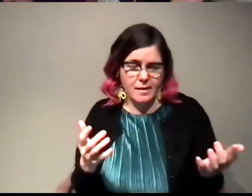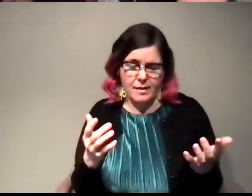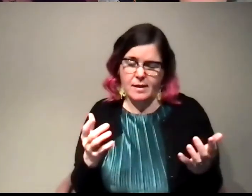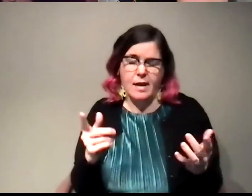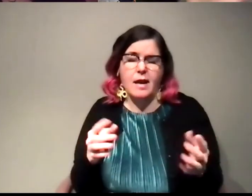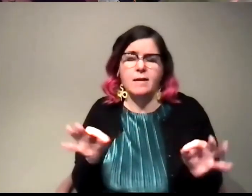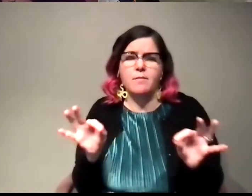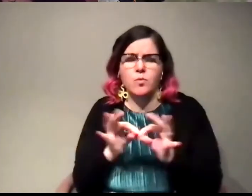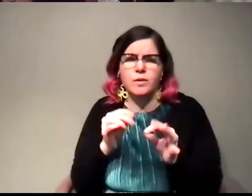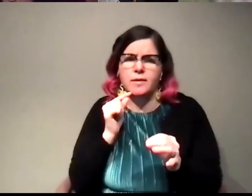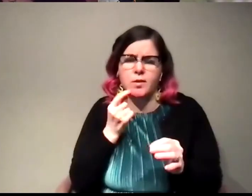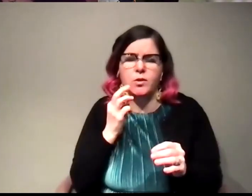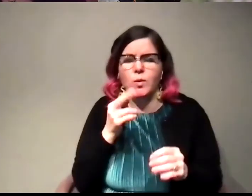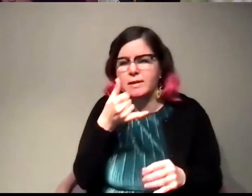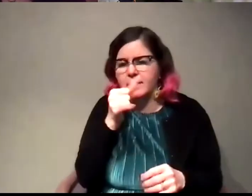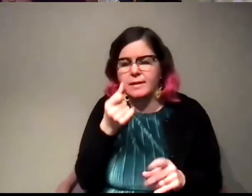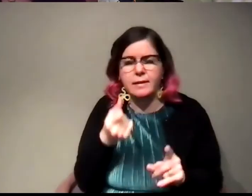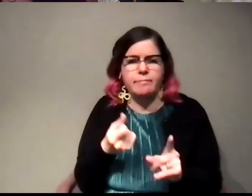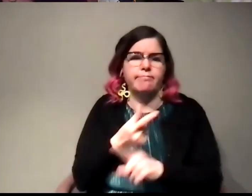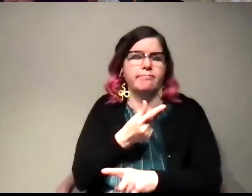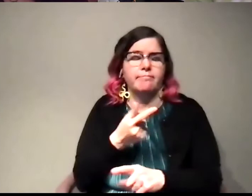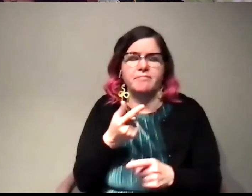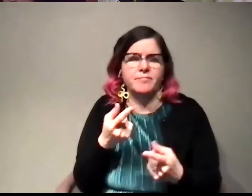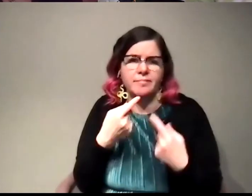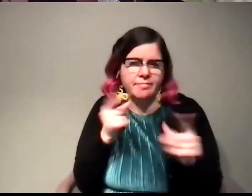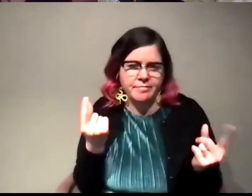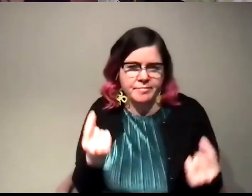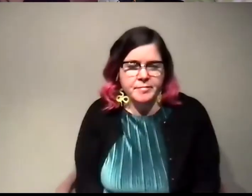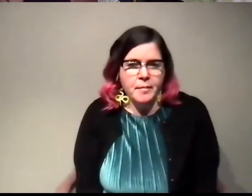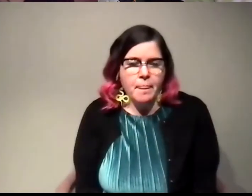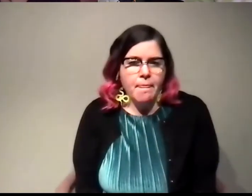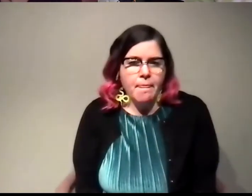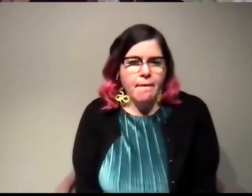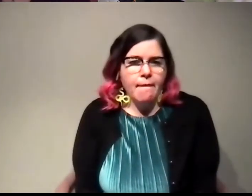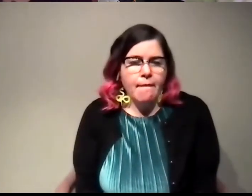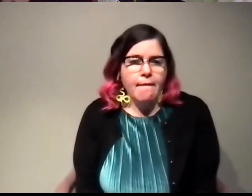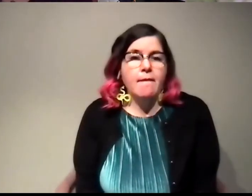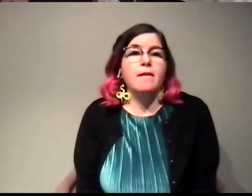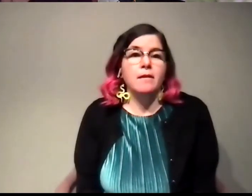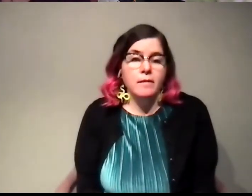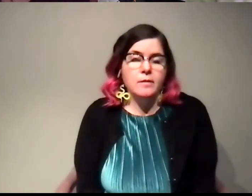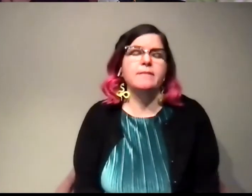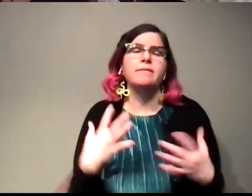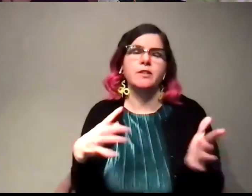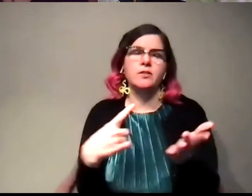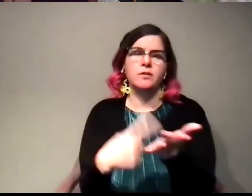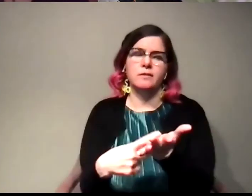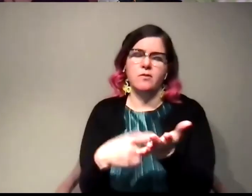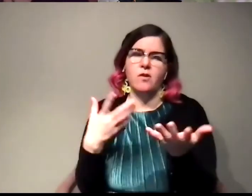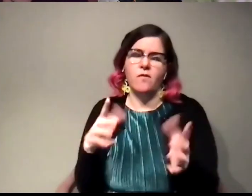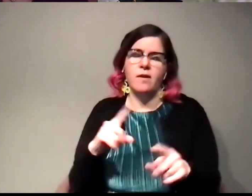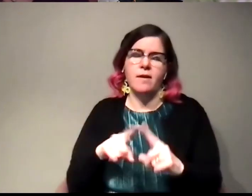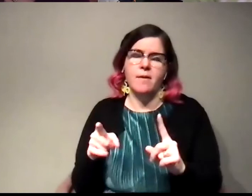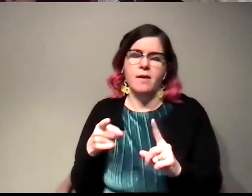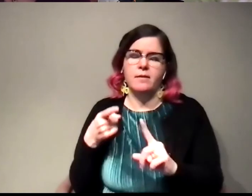important or silly and insignificant as you'd like. What do you tell them? Okay. So we did talk a little bit about this, but it's something that